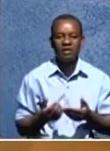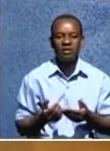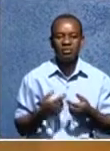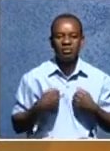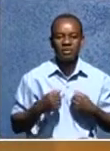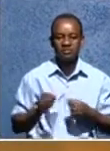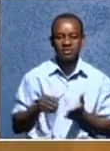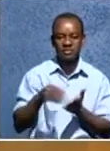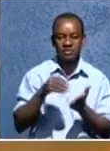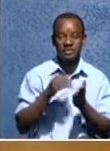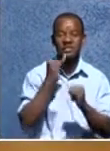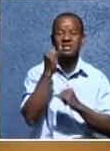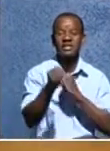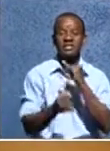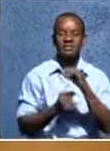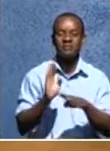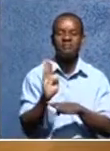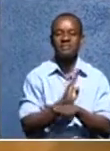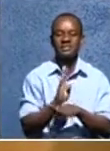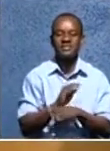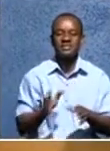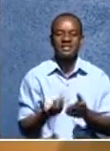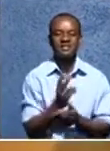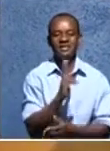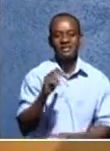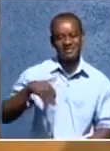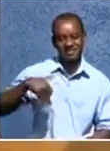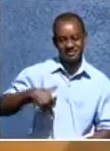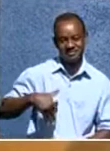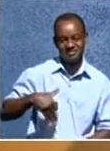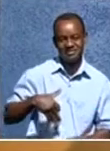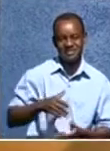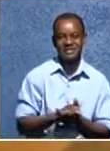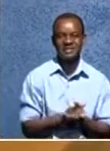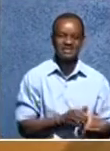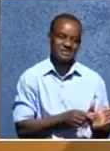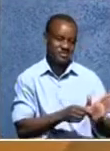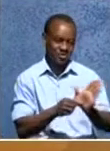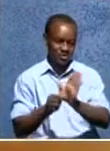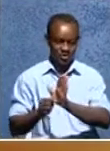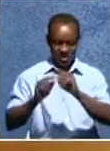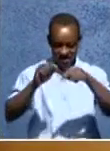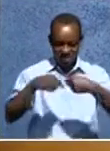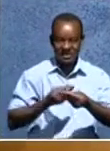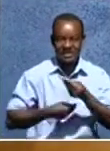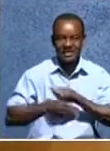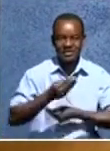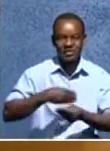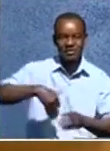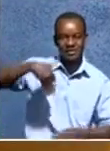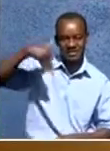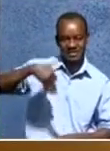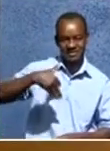And that's where Team Namibia needs to play a significant role, is to market the Namibian products and the Namibian services to